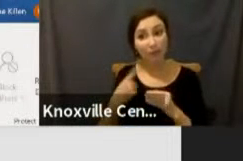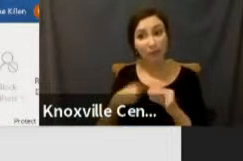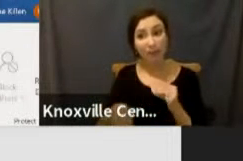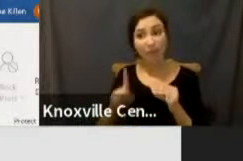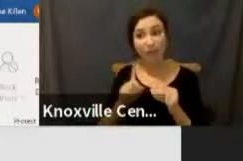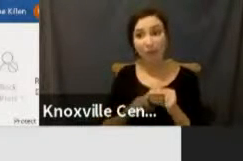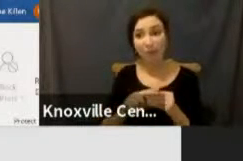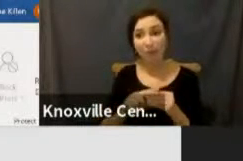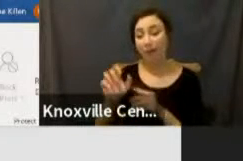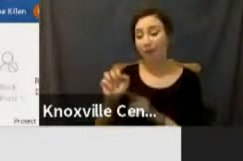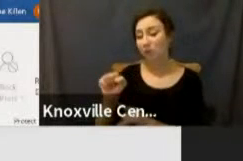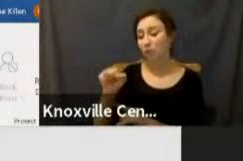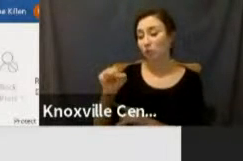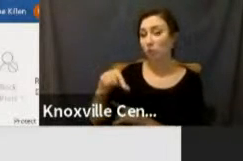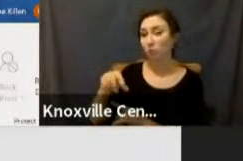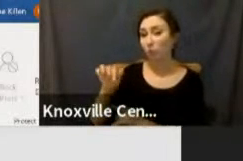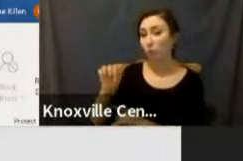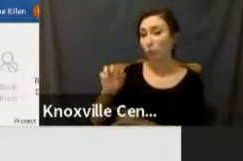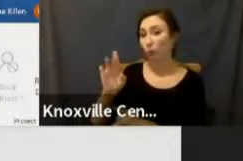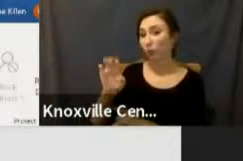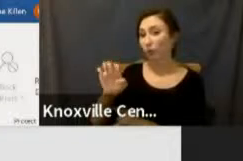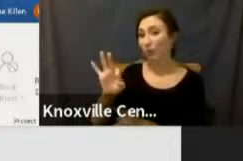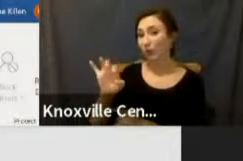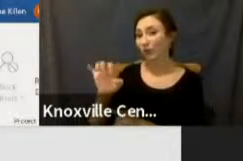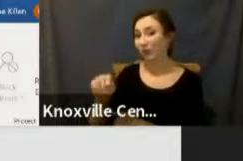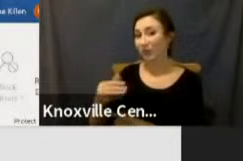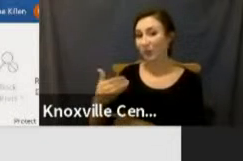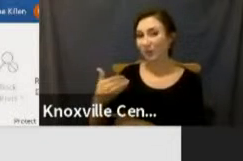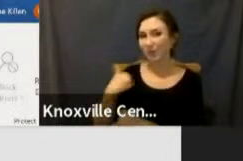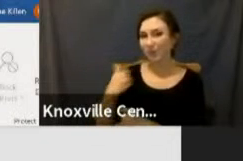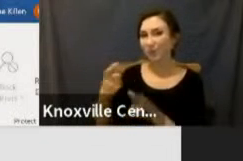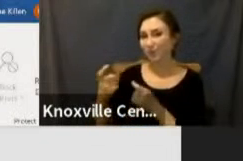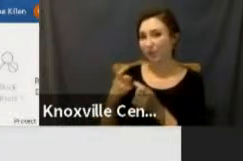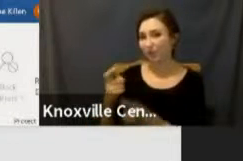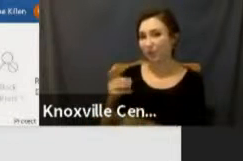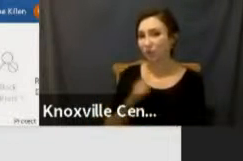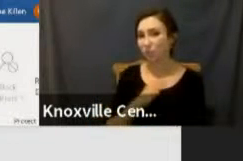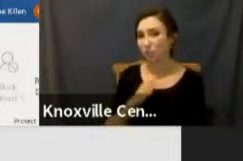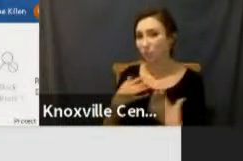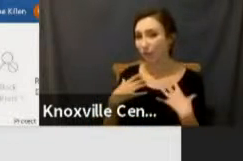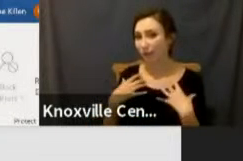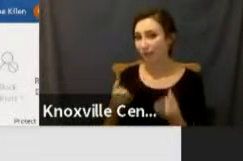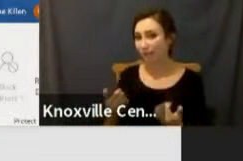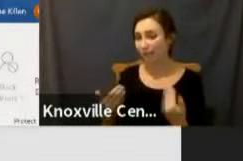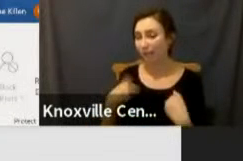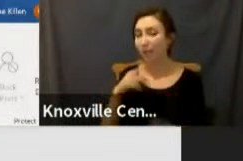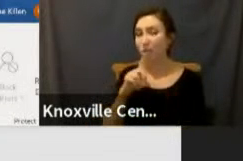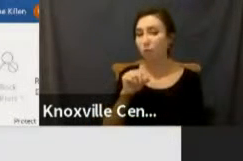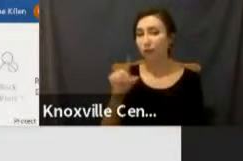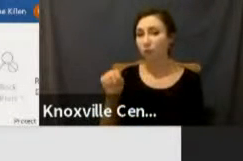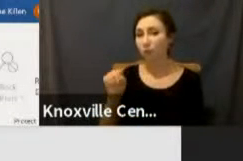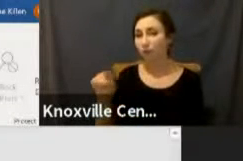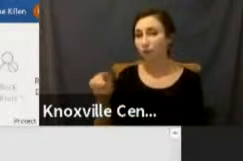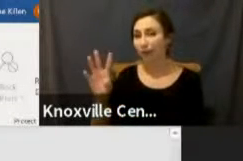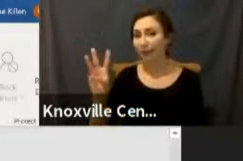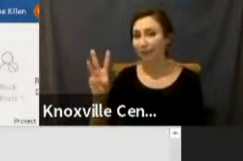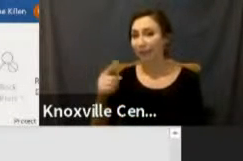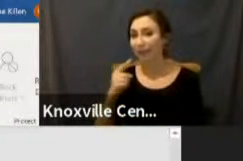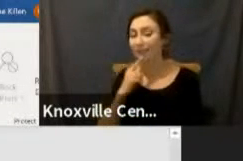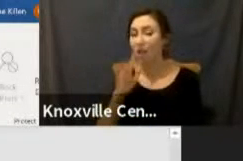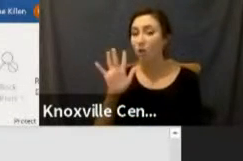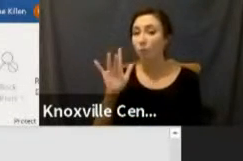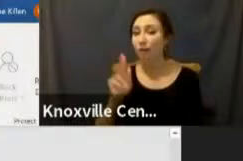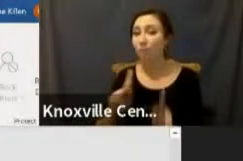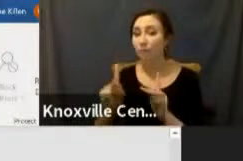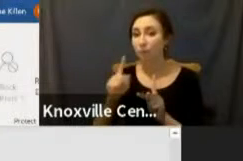feet. A previous regulation that the Board of Health had, 2020-6, mentioned 25 people